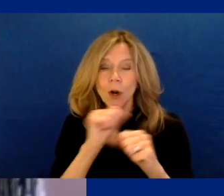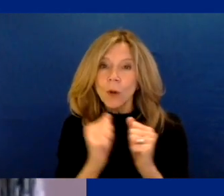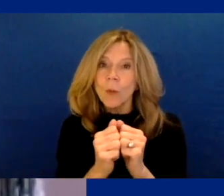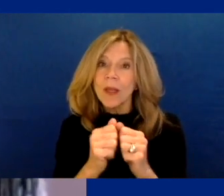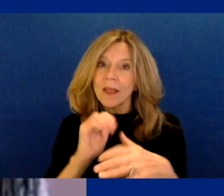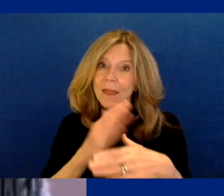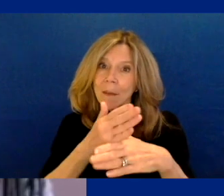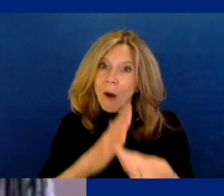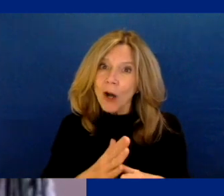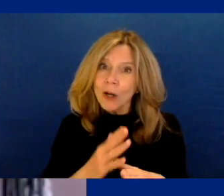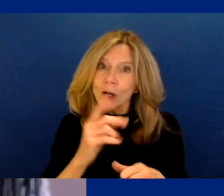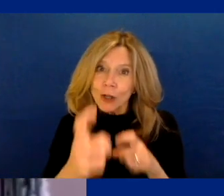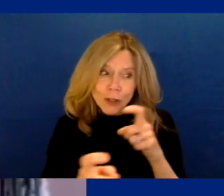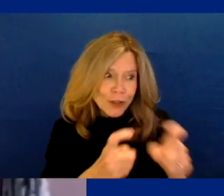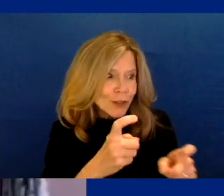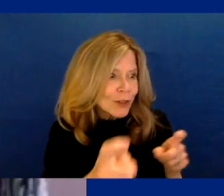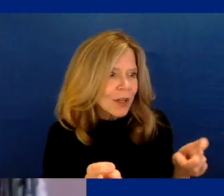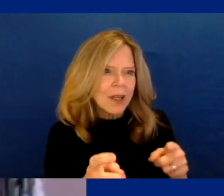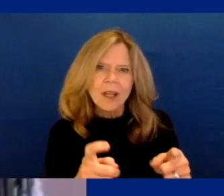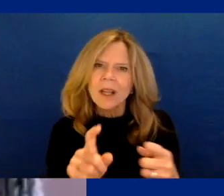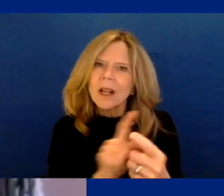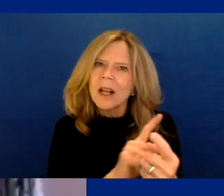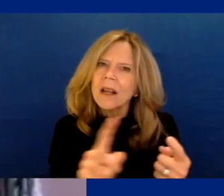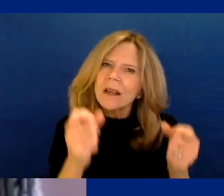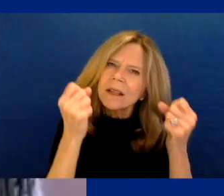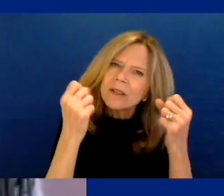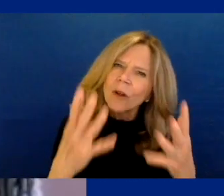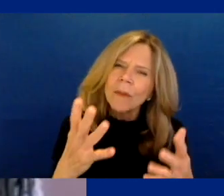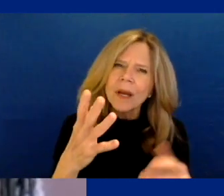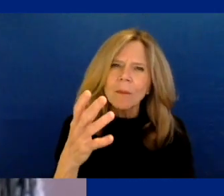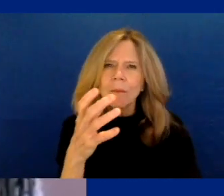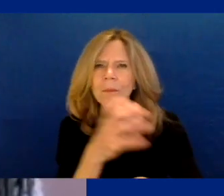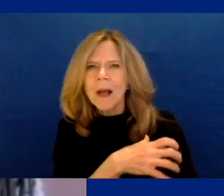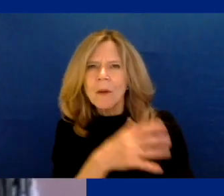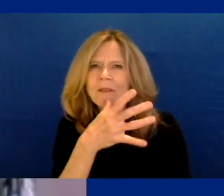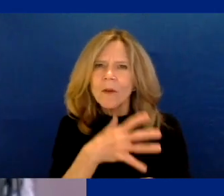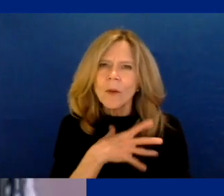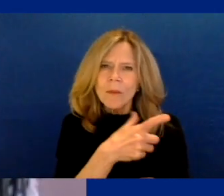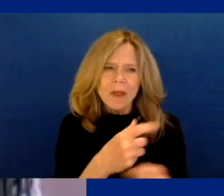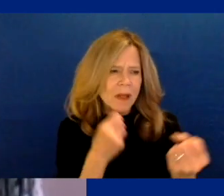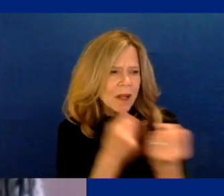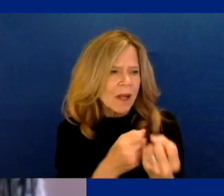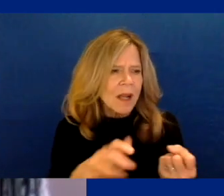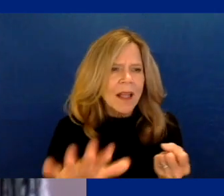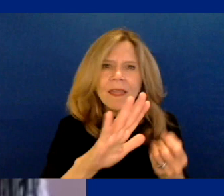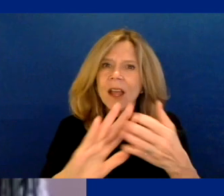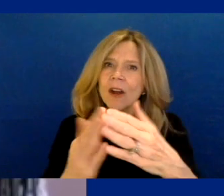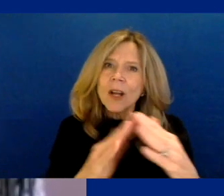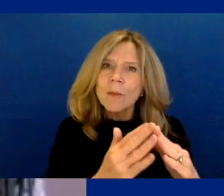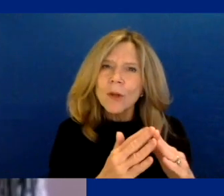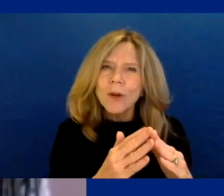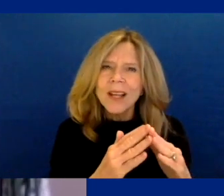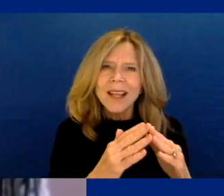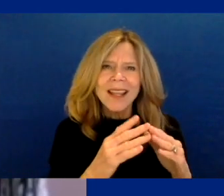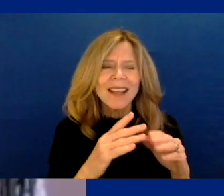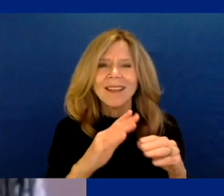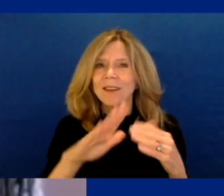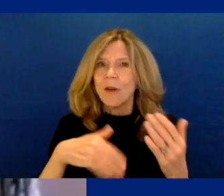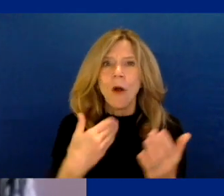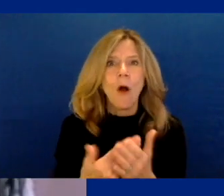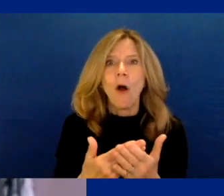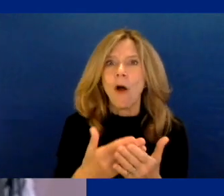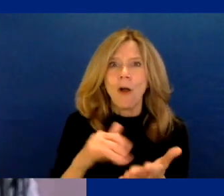grantee partners, getting to know so many powerful women supporting their communities and all of the different